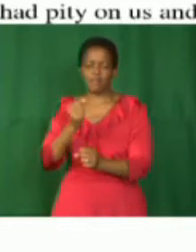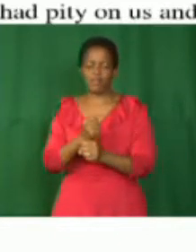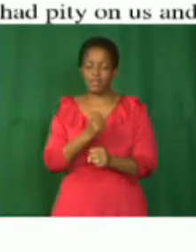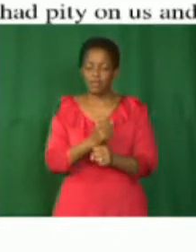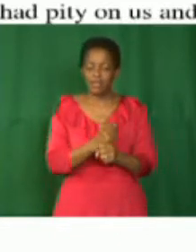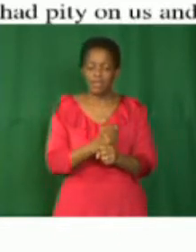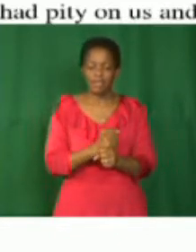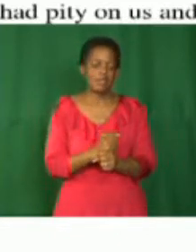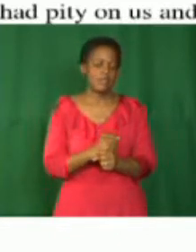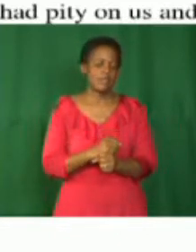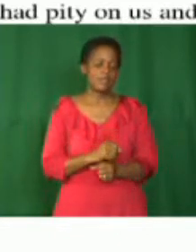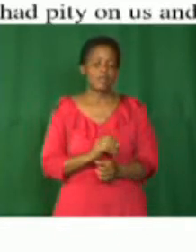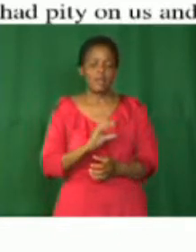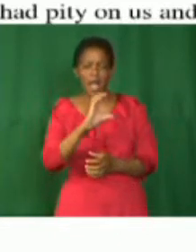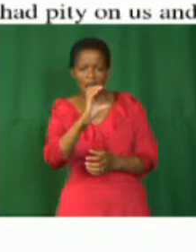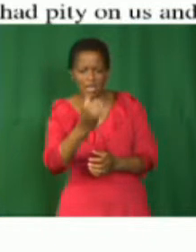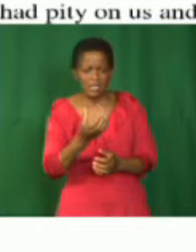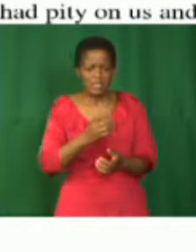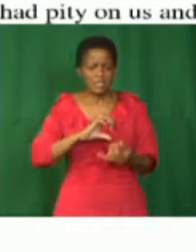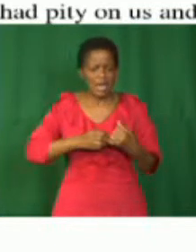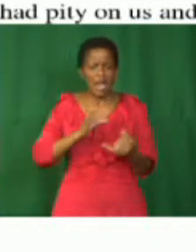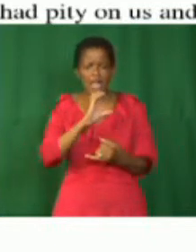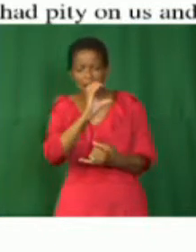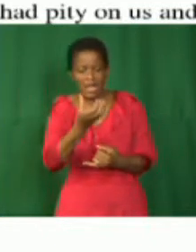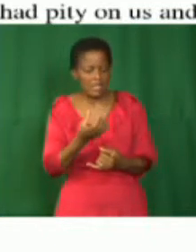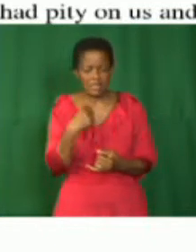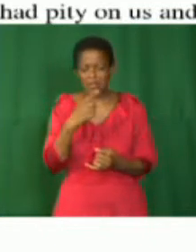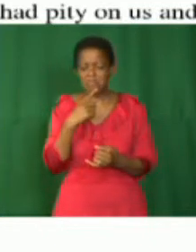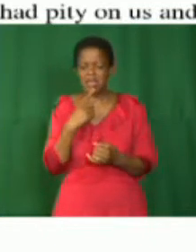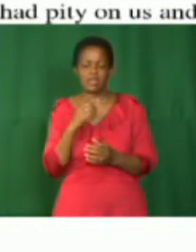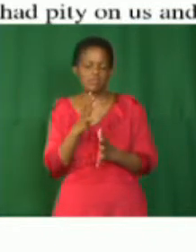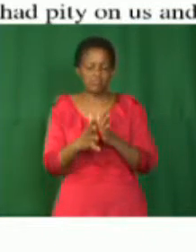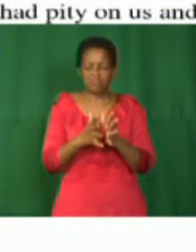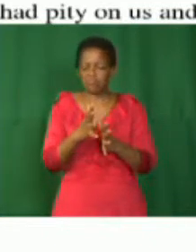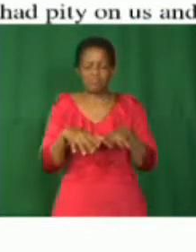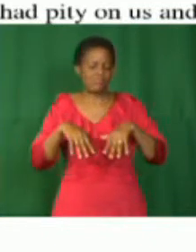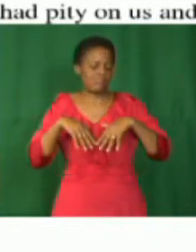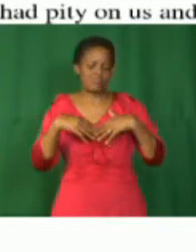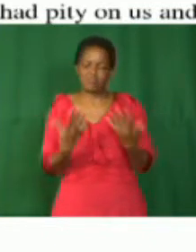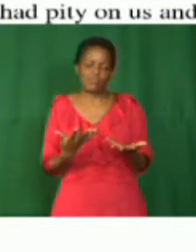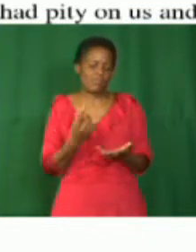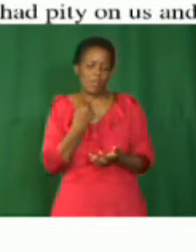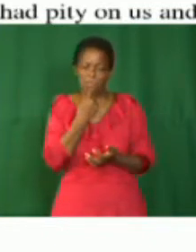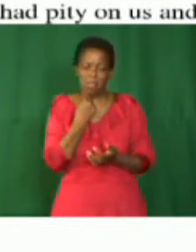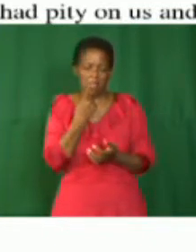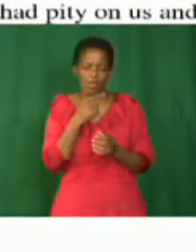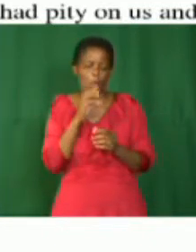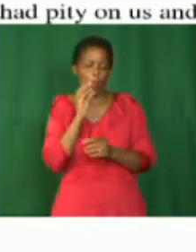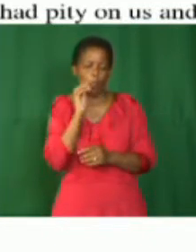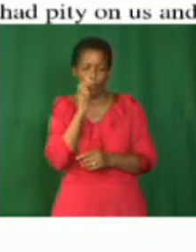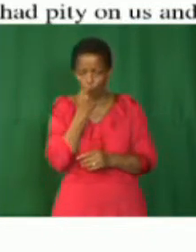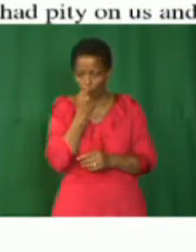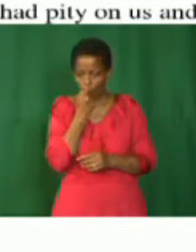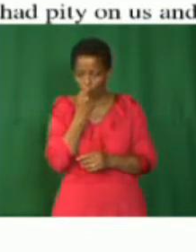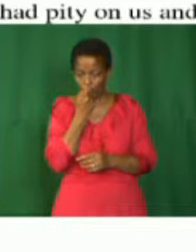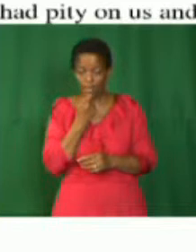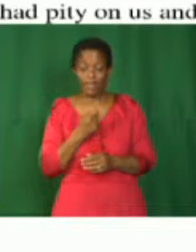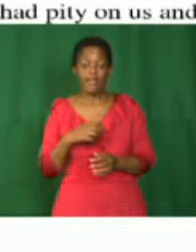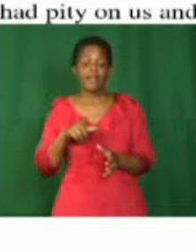still no words came out. When we decided to use signs to communicate,